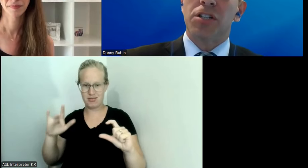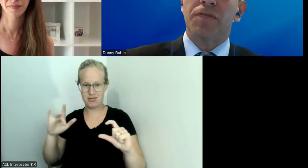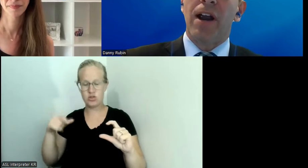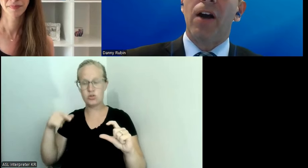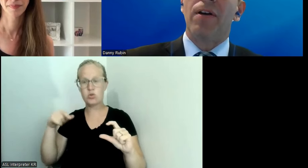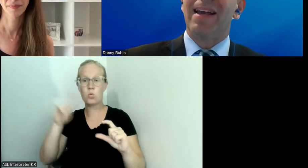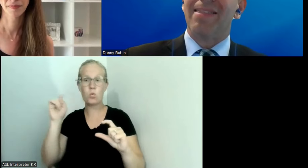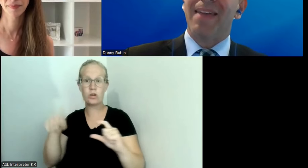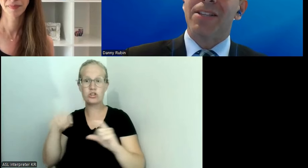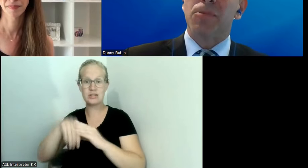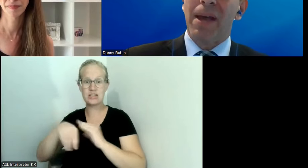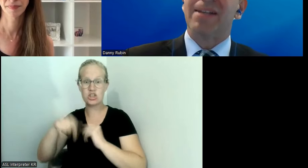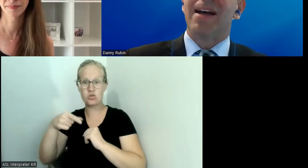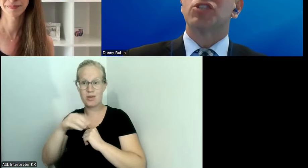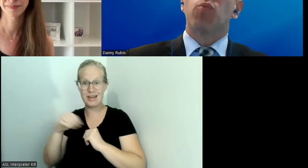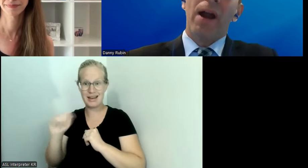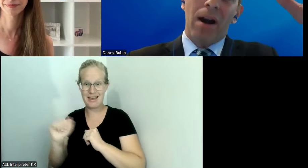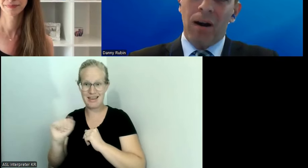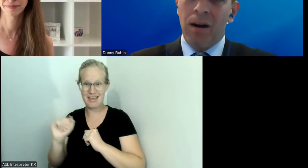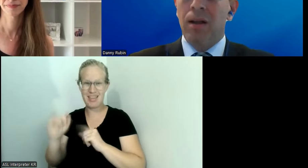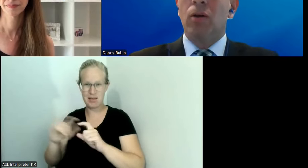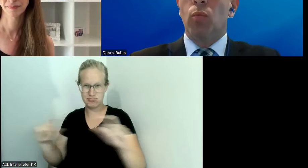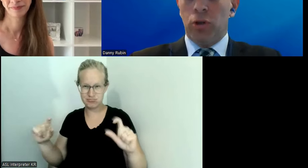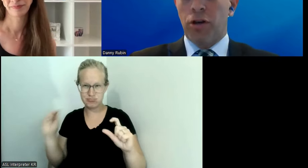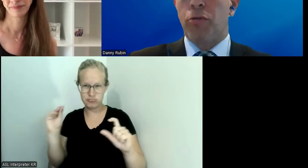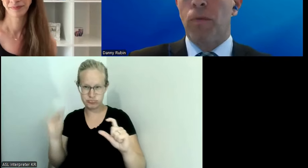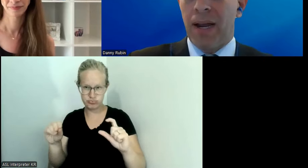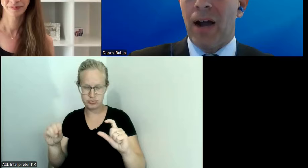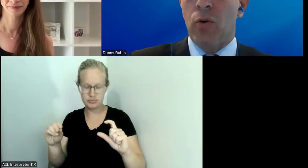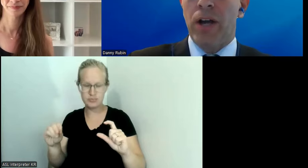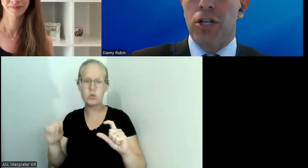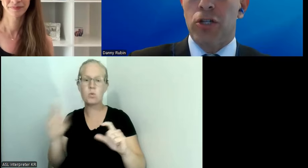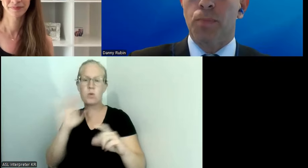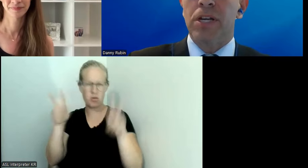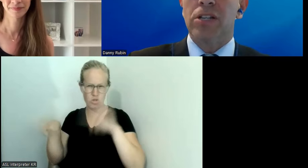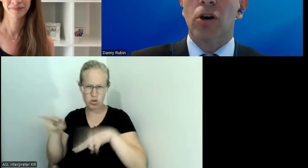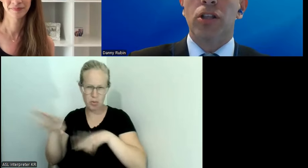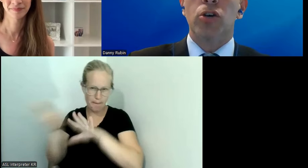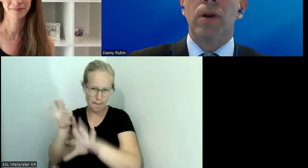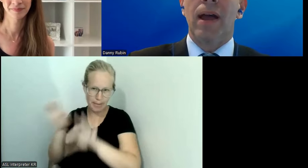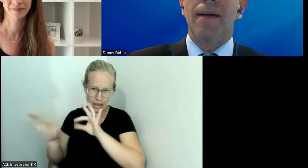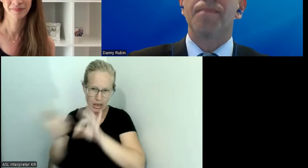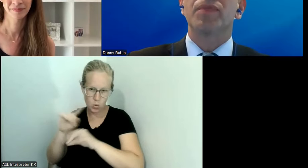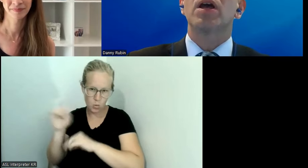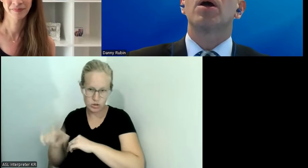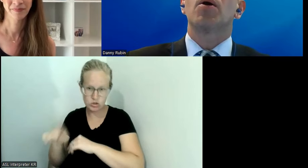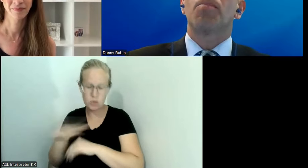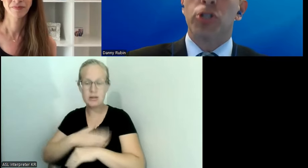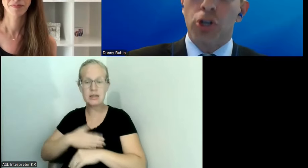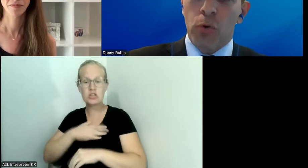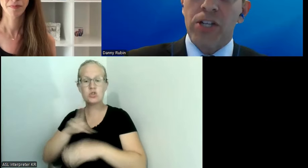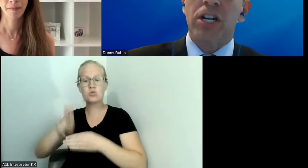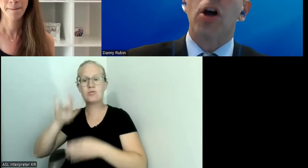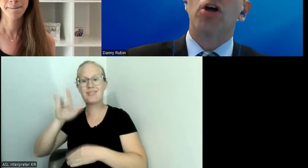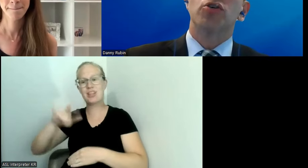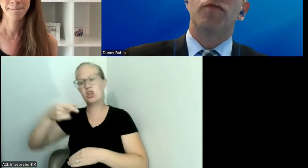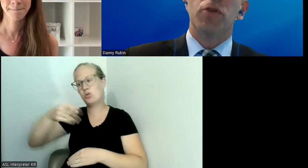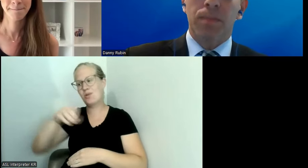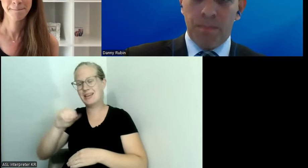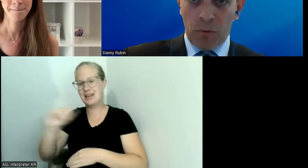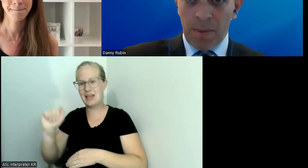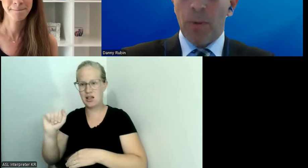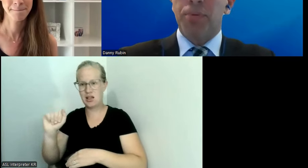your questions for Aaron in that space. That's where we'll look through and pick out questions. So please go to the Q and a, okay. Put your question.